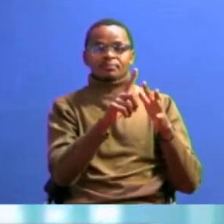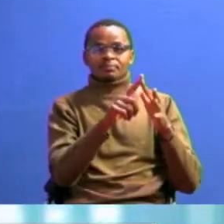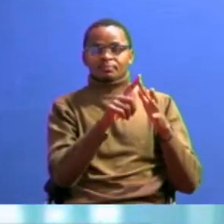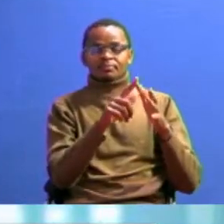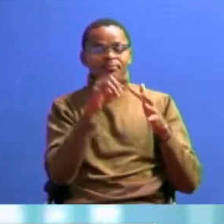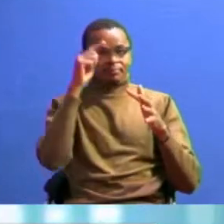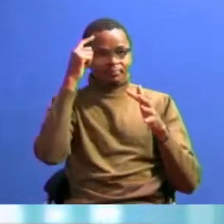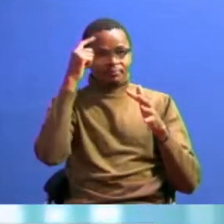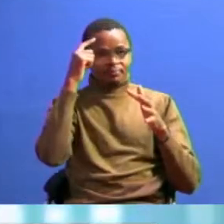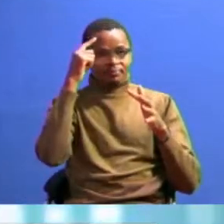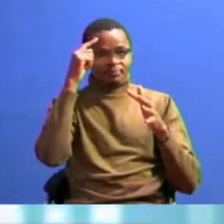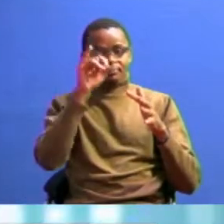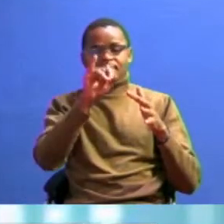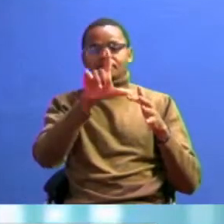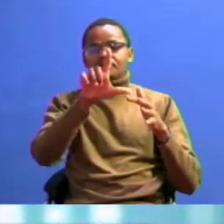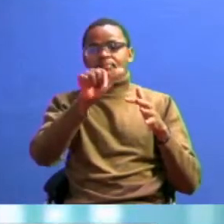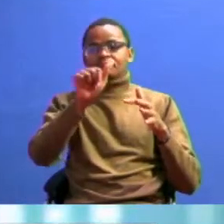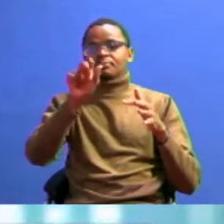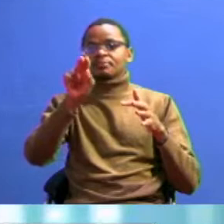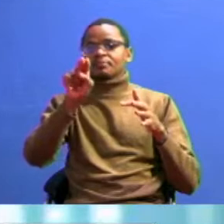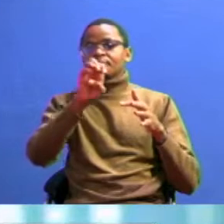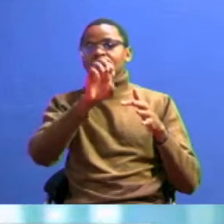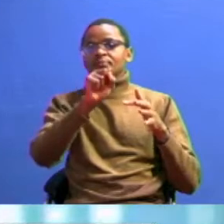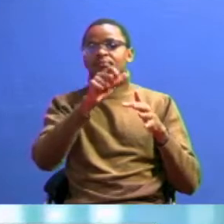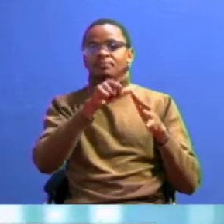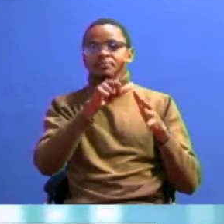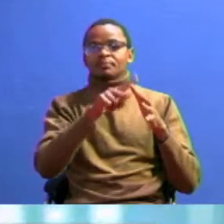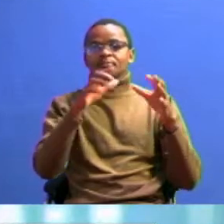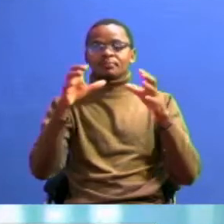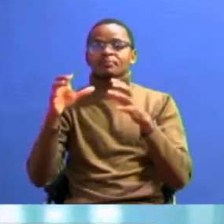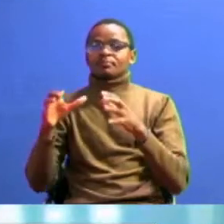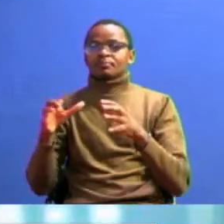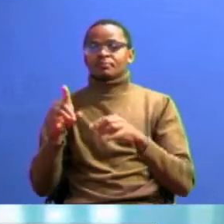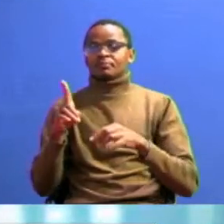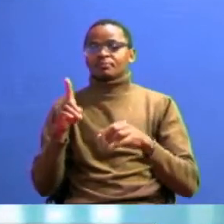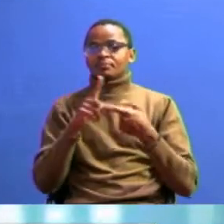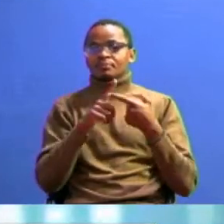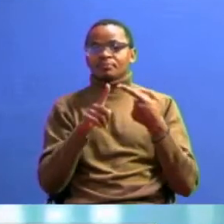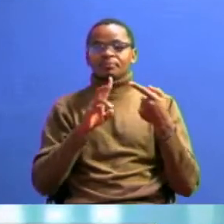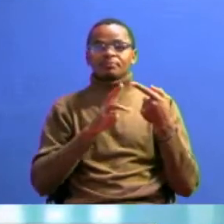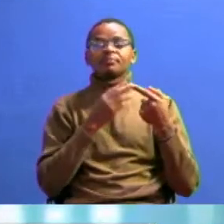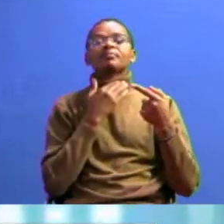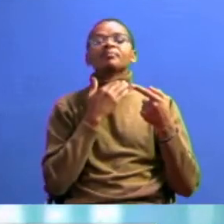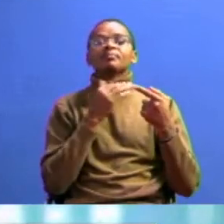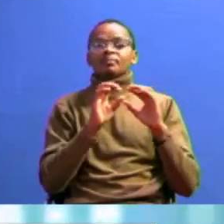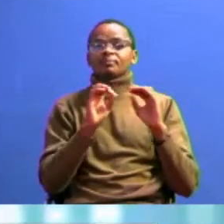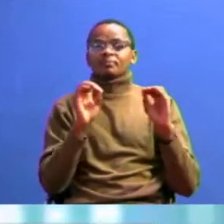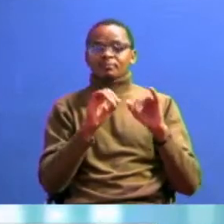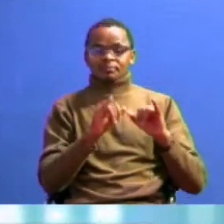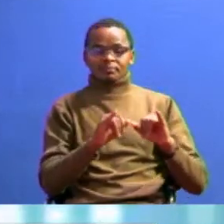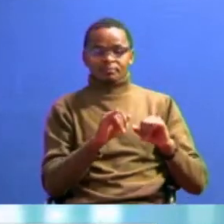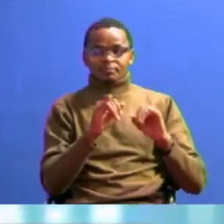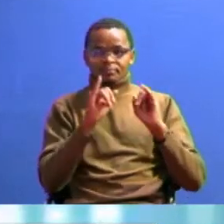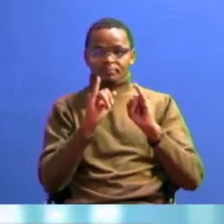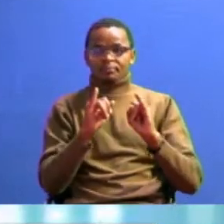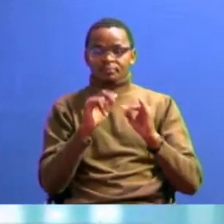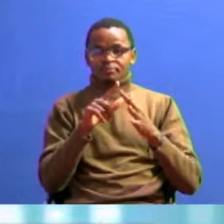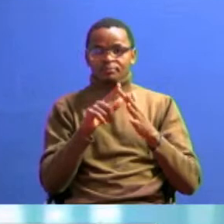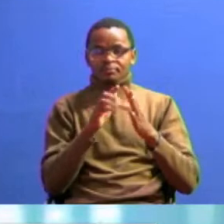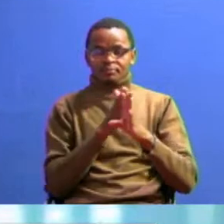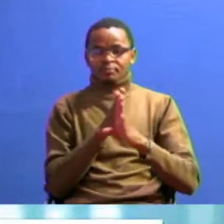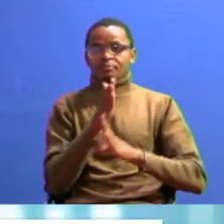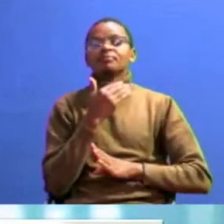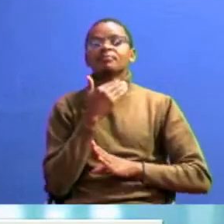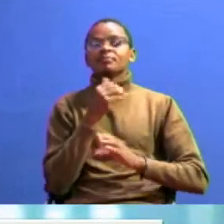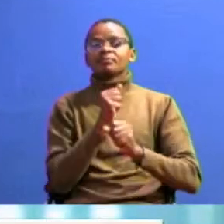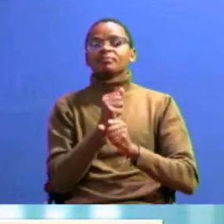mental illnesses, substance use disorders are actually classified as such. But we do not want to dwell on that for now. But the key thing we want to